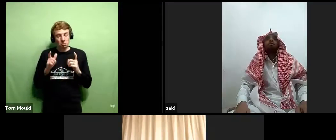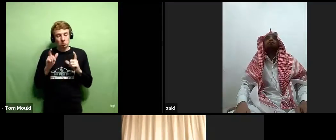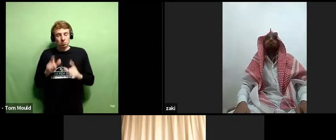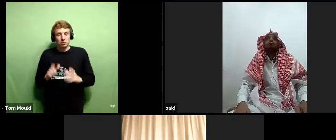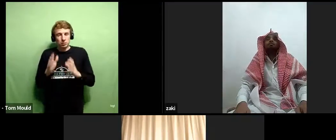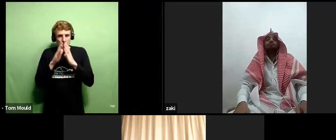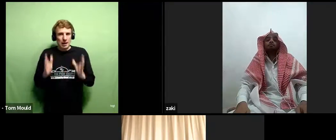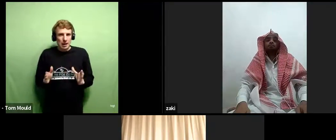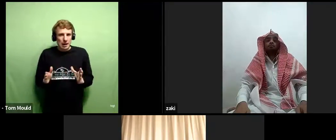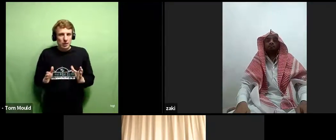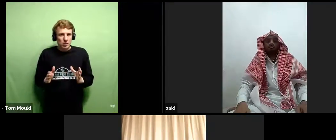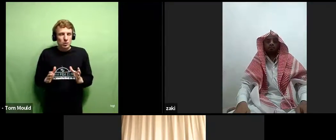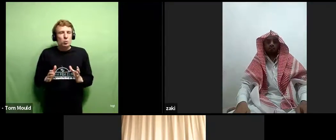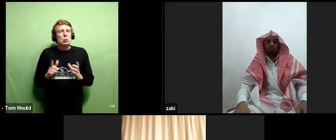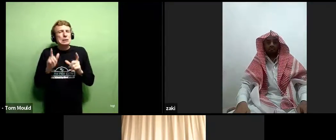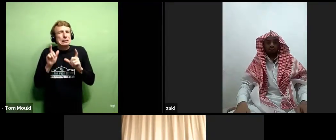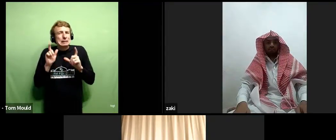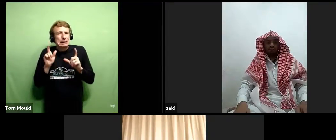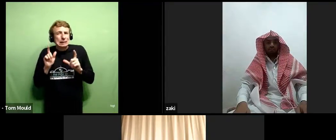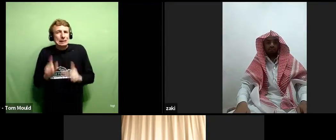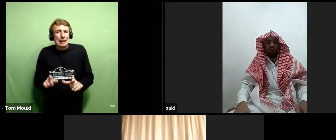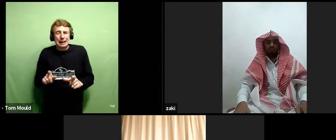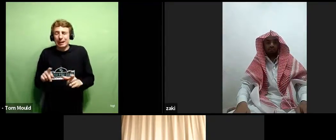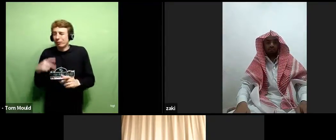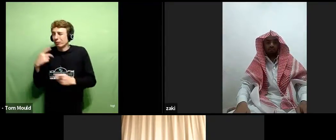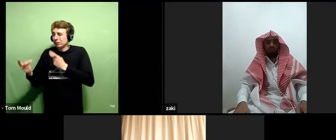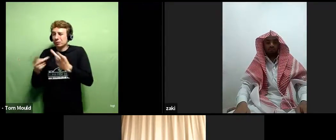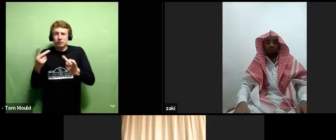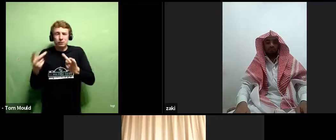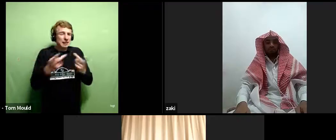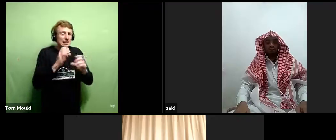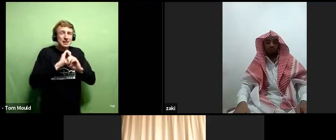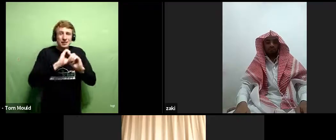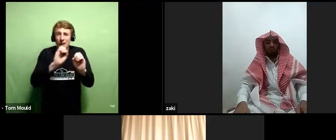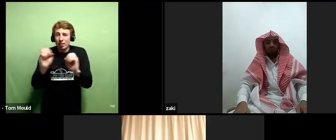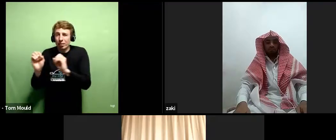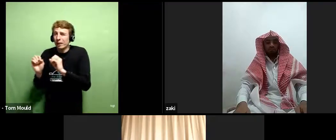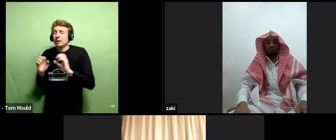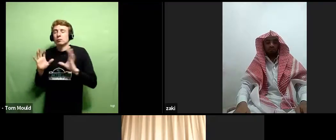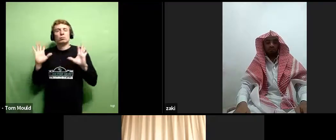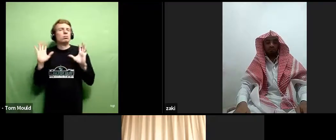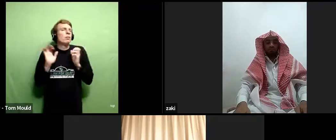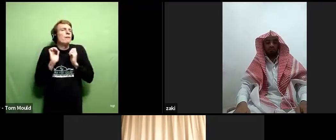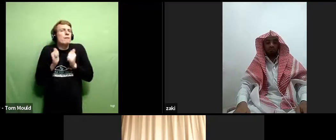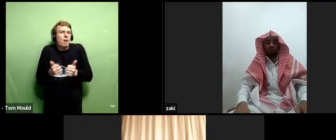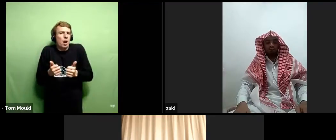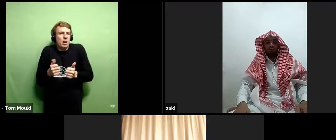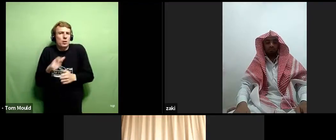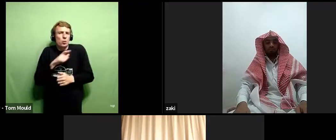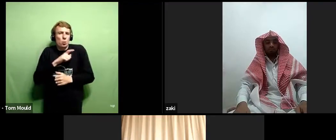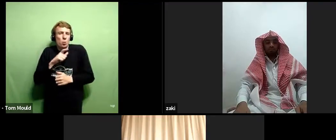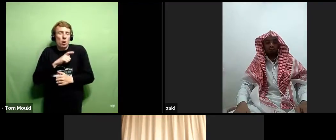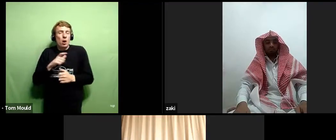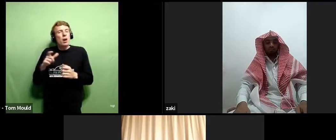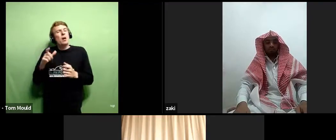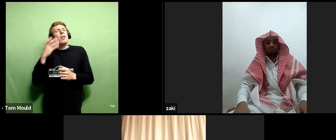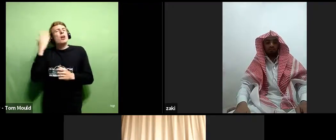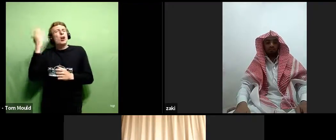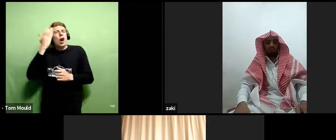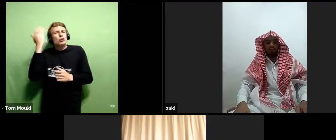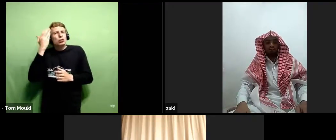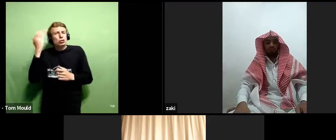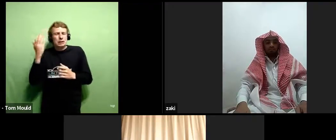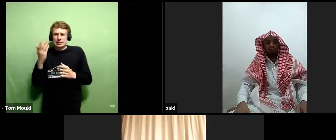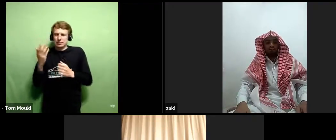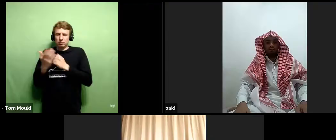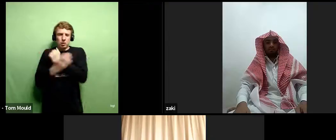due to the legislation of the land, to move, and also they should not move out of fear of getting the